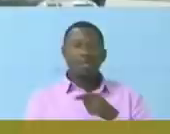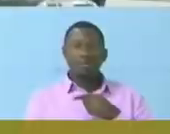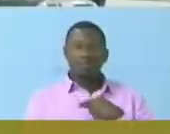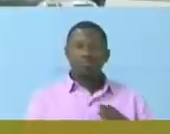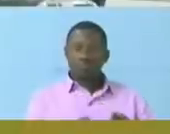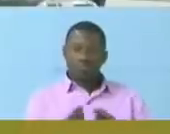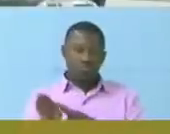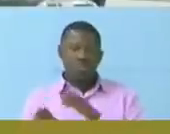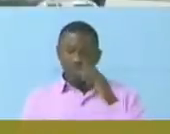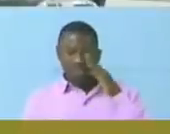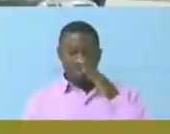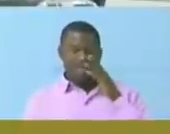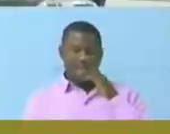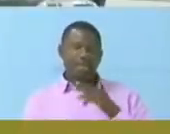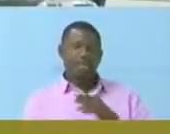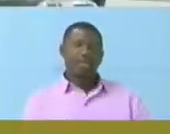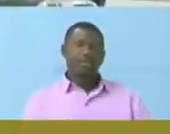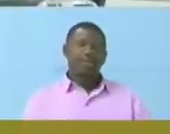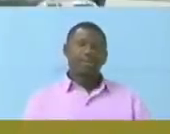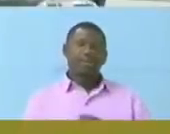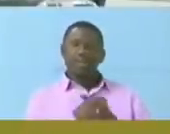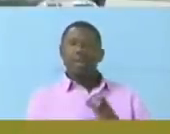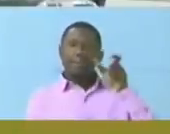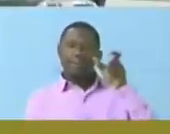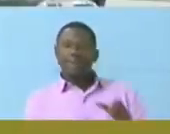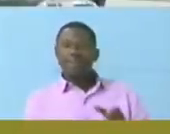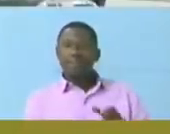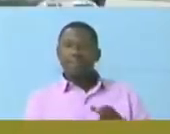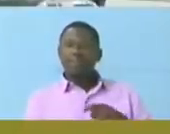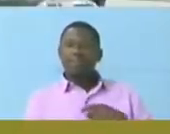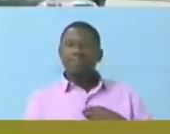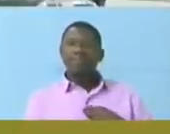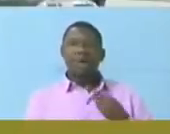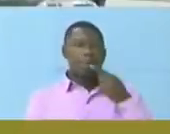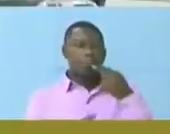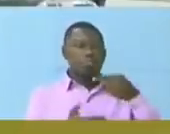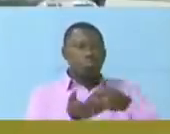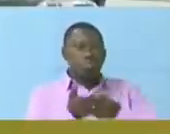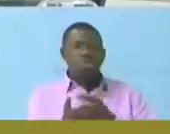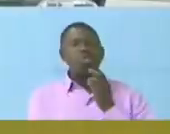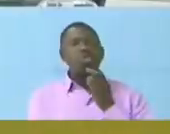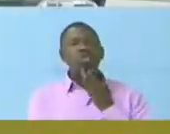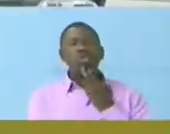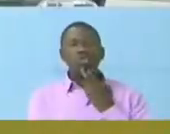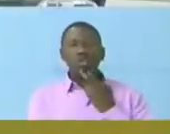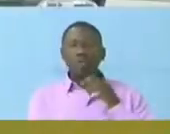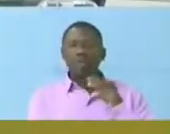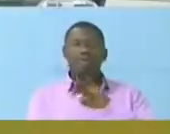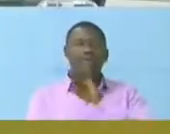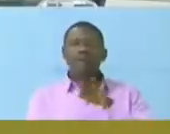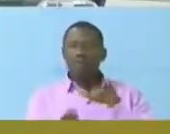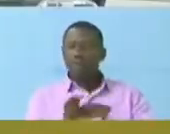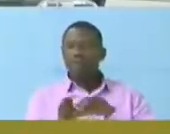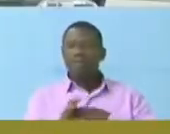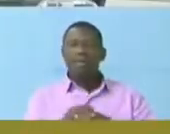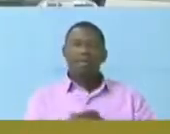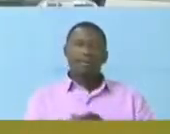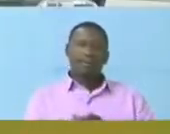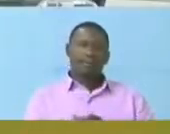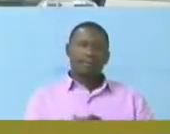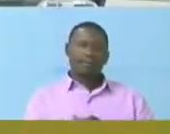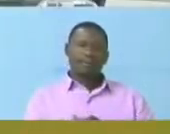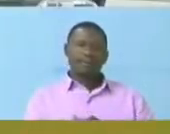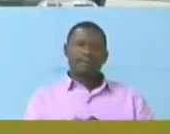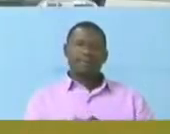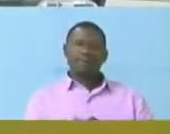move. Because silo utamandi. Person is my birth cousin. Kato umari munte fong sana ukolo toilet.